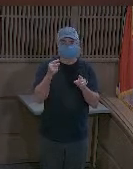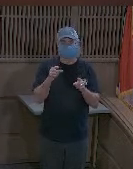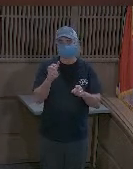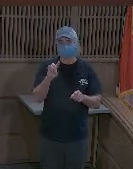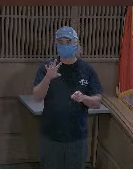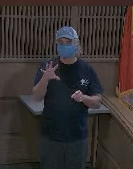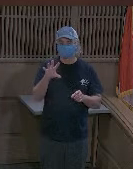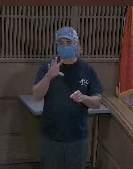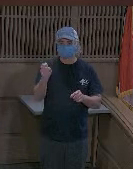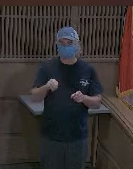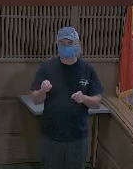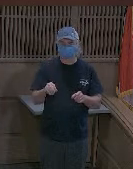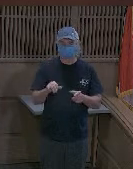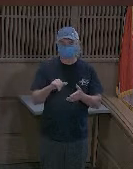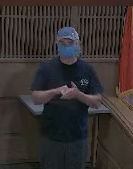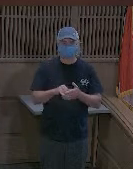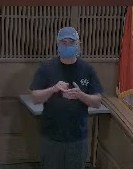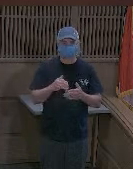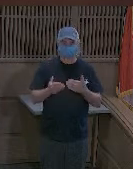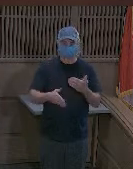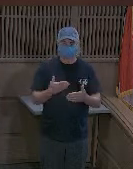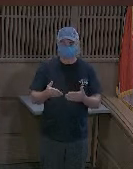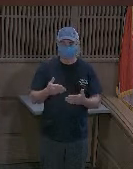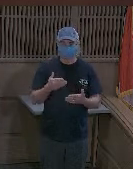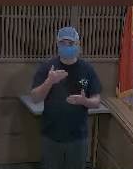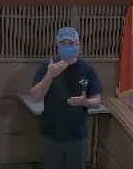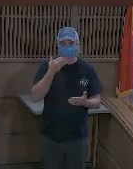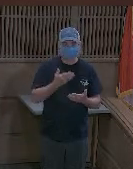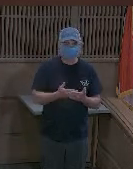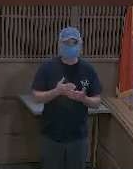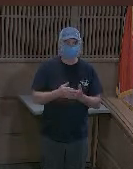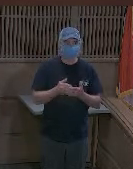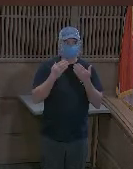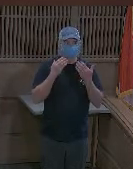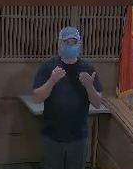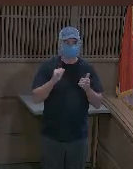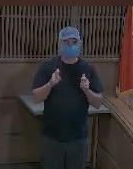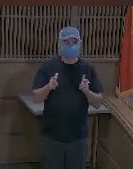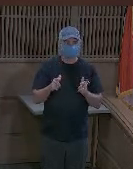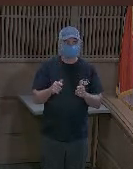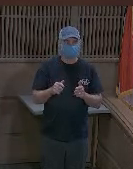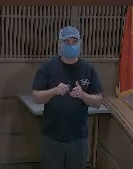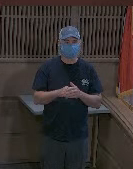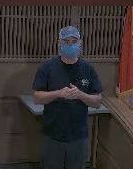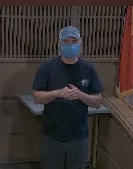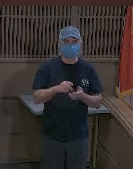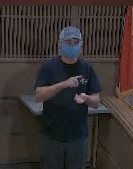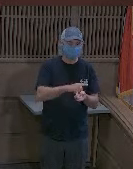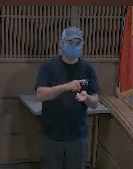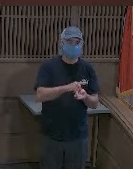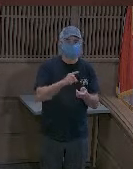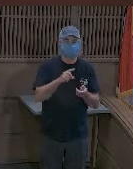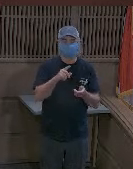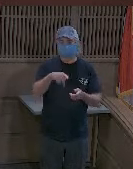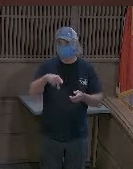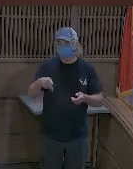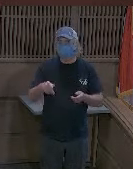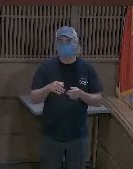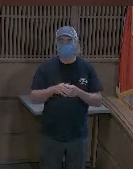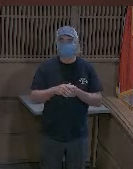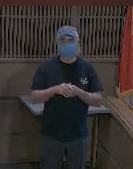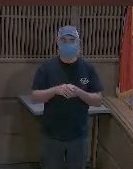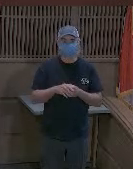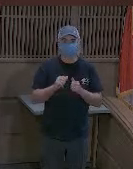campaign has gone extremely well. I want to thank all of the members of the Emergency Management Agency. I want to thank Phoebe. I want to